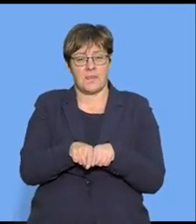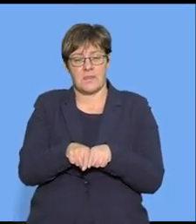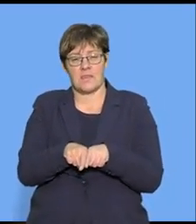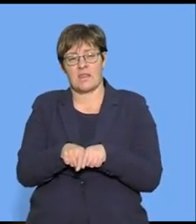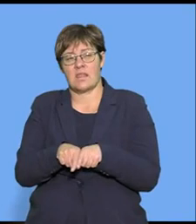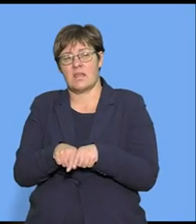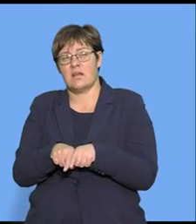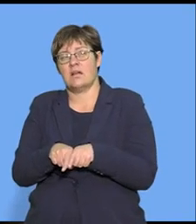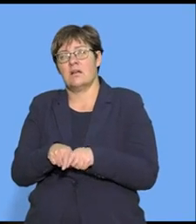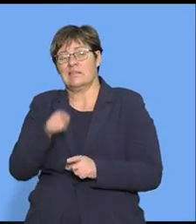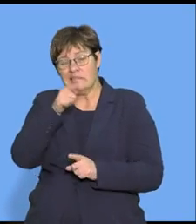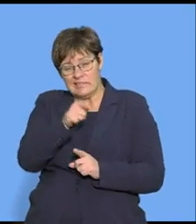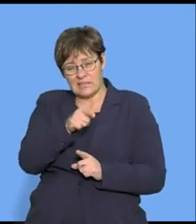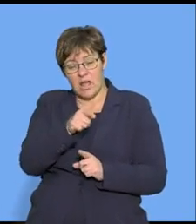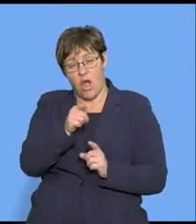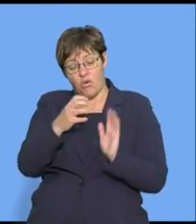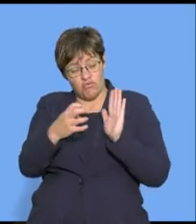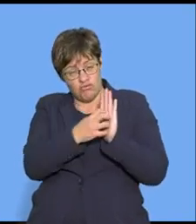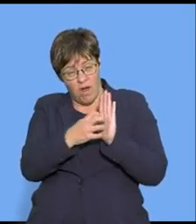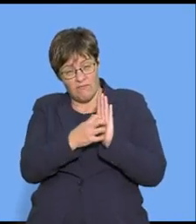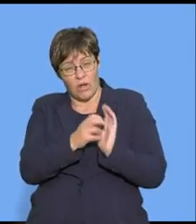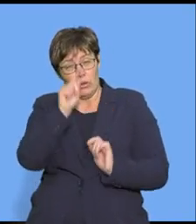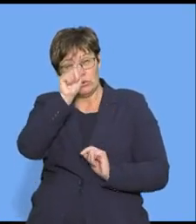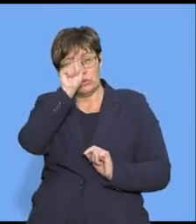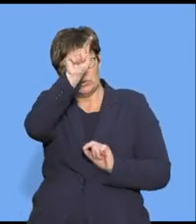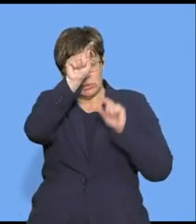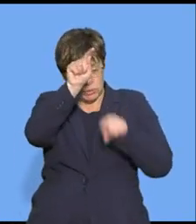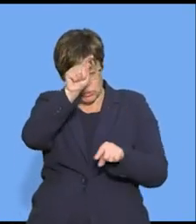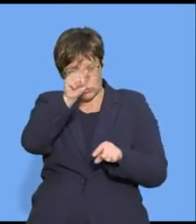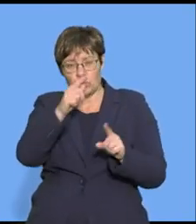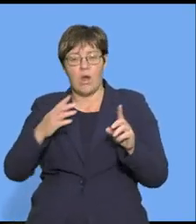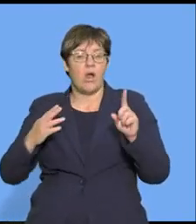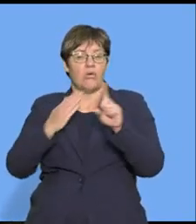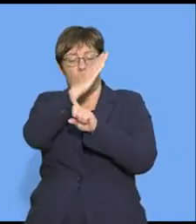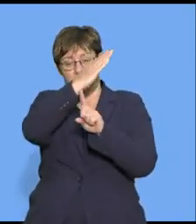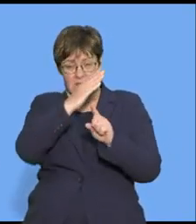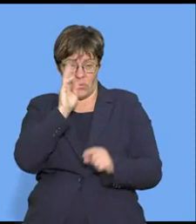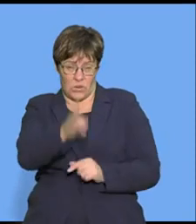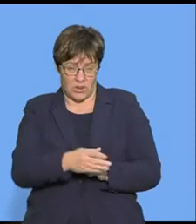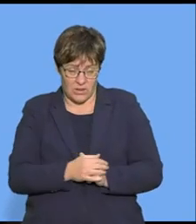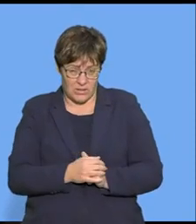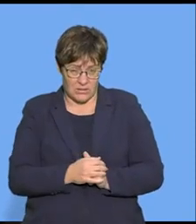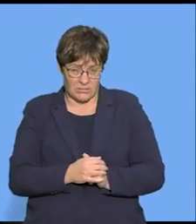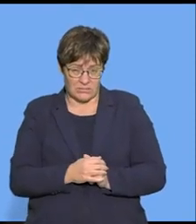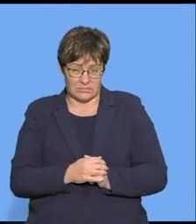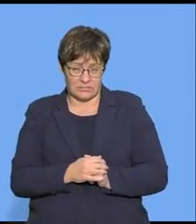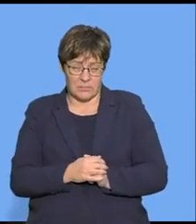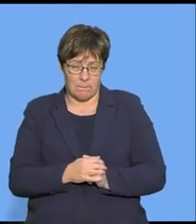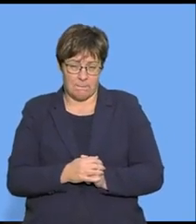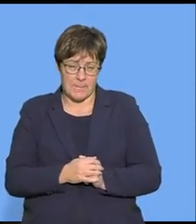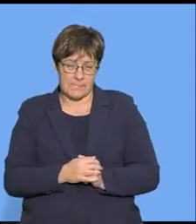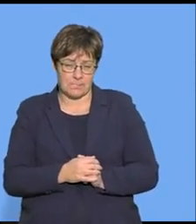cross the graph at 2 points, cross or intersect. Let's actually use the mathematical terms, which is